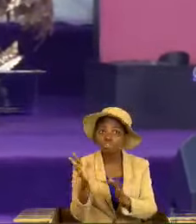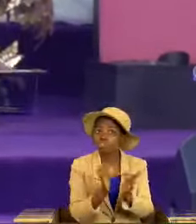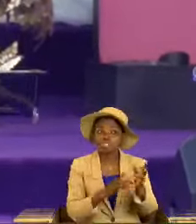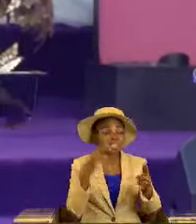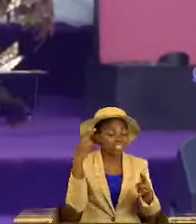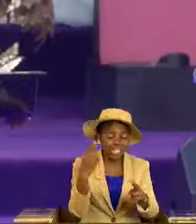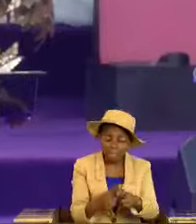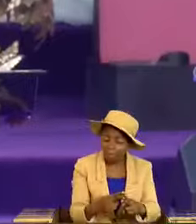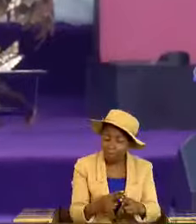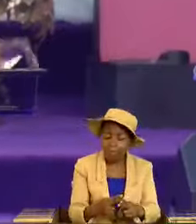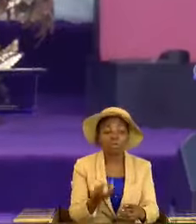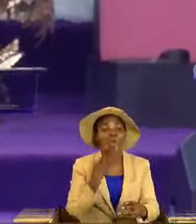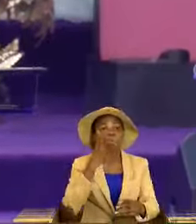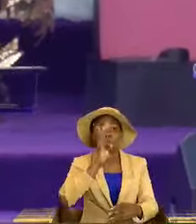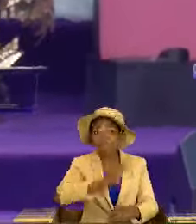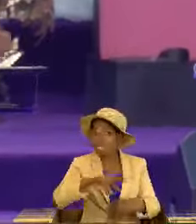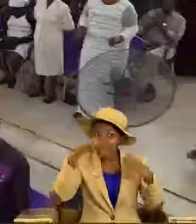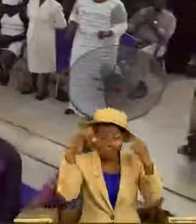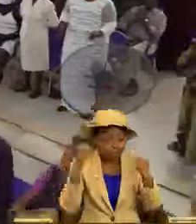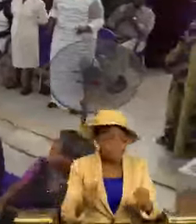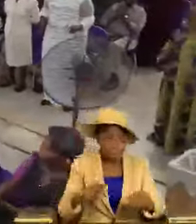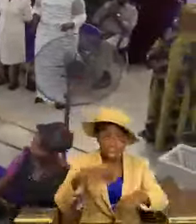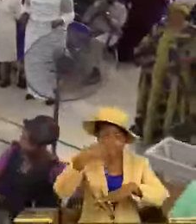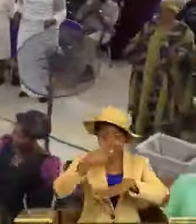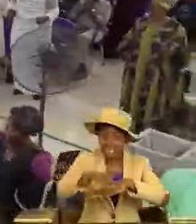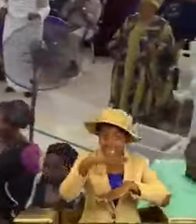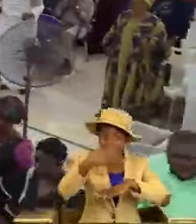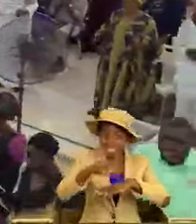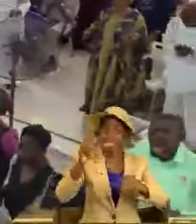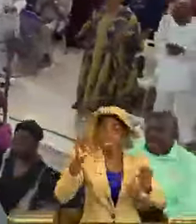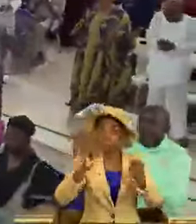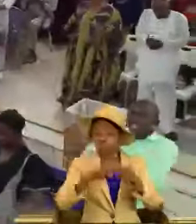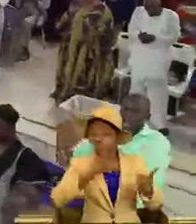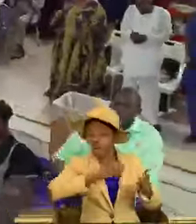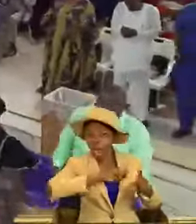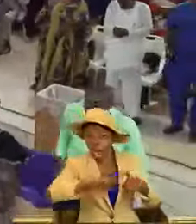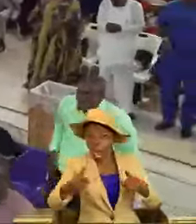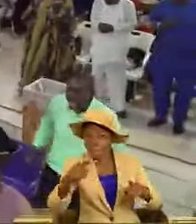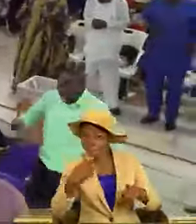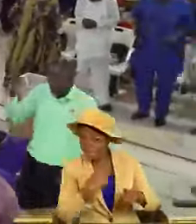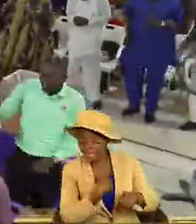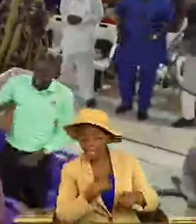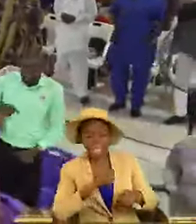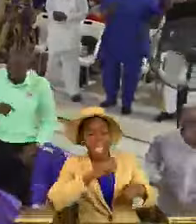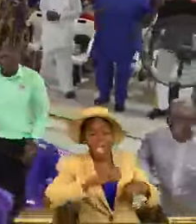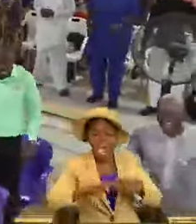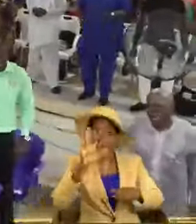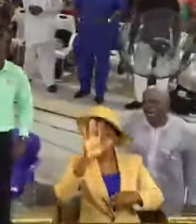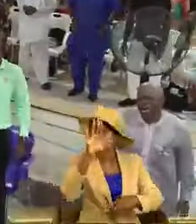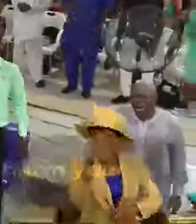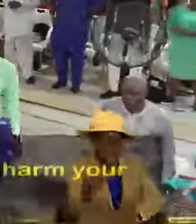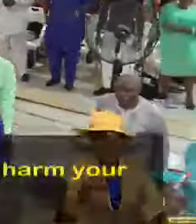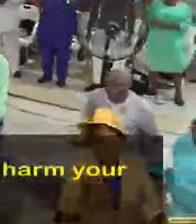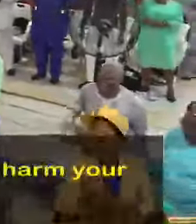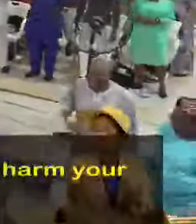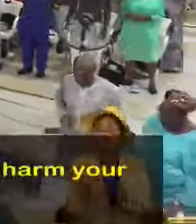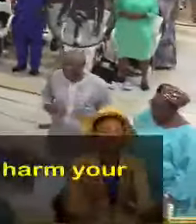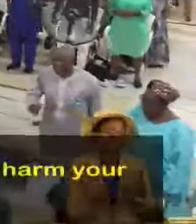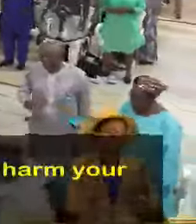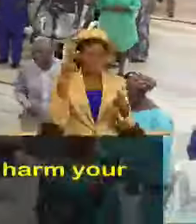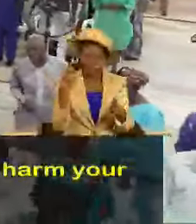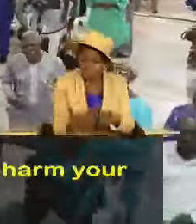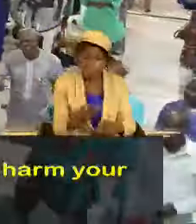name of Jesus let them H themselves in the mighty name of Jesus H yourselves H